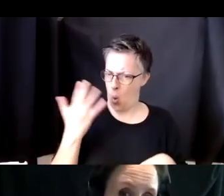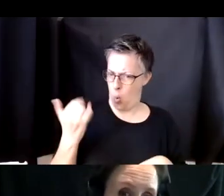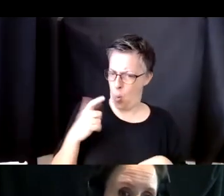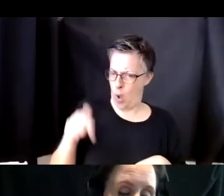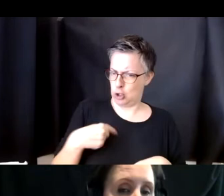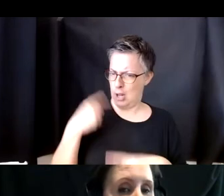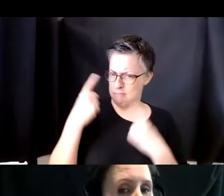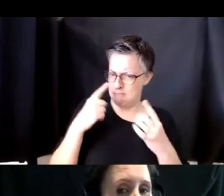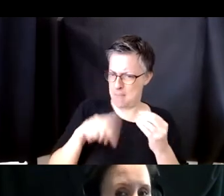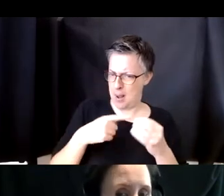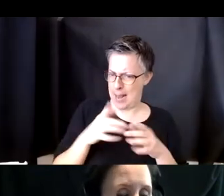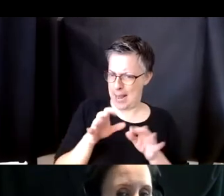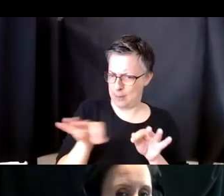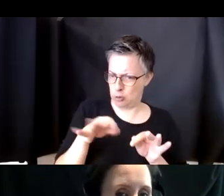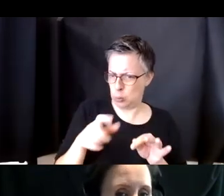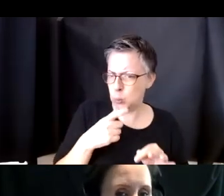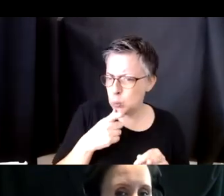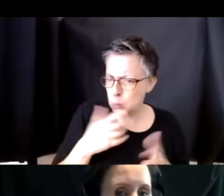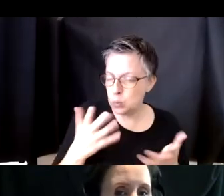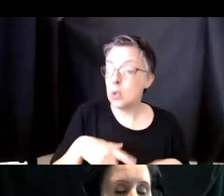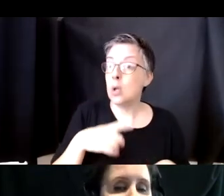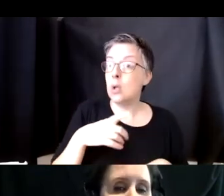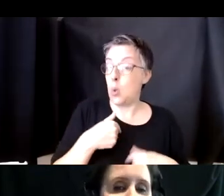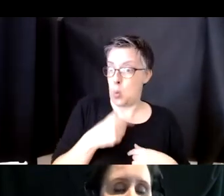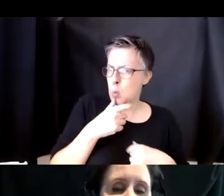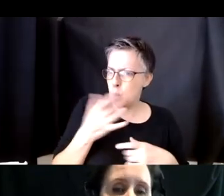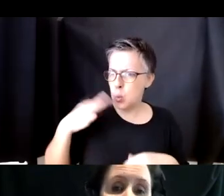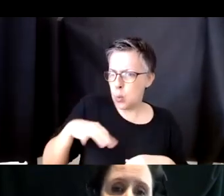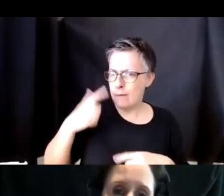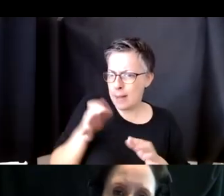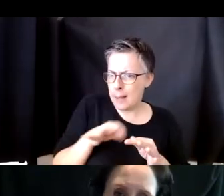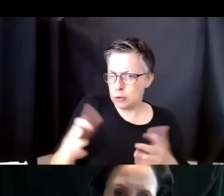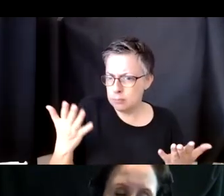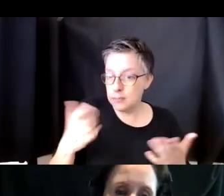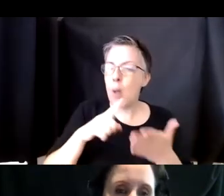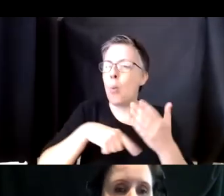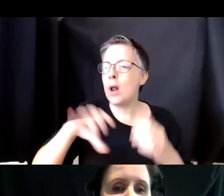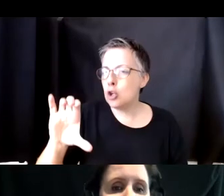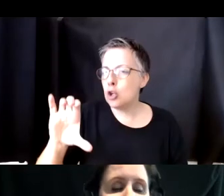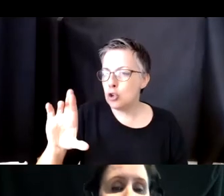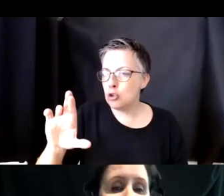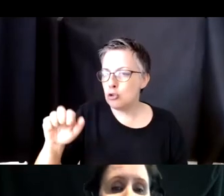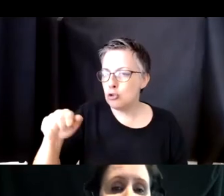captioning? Who benefits from caption? And what is a craption?